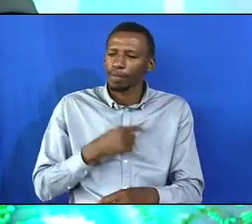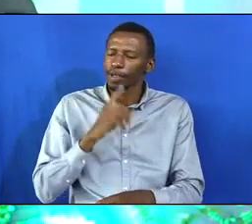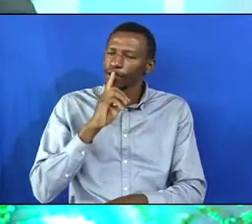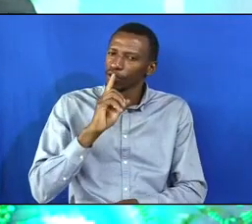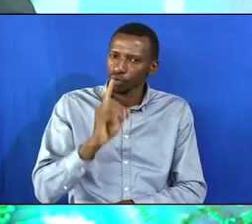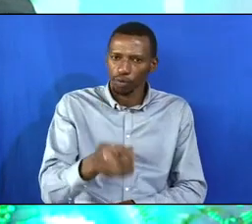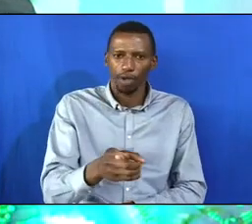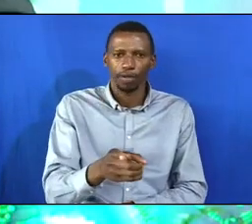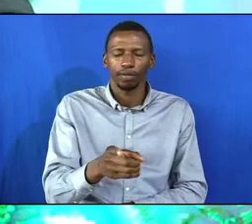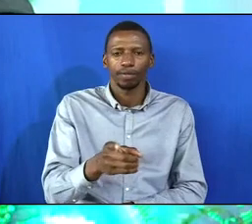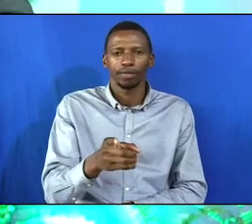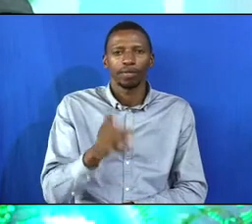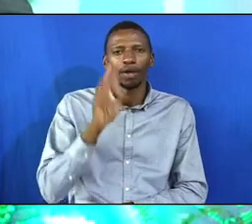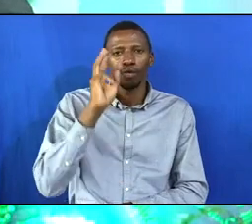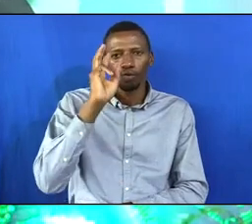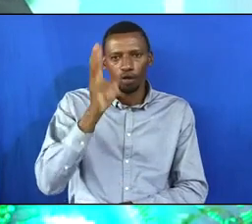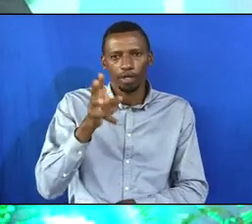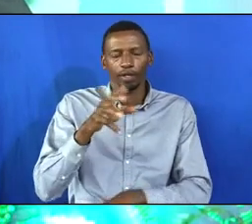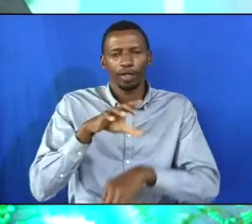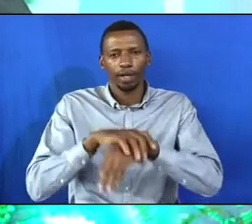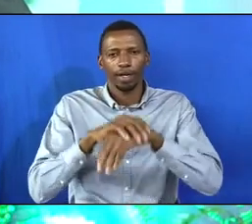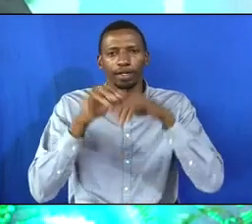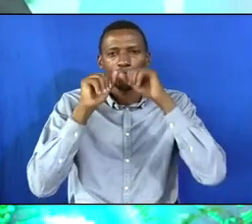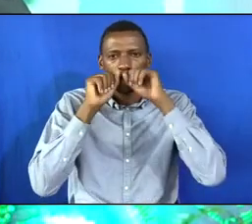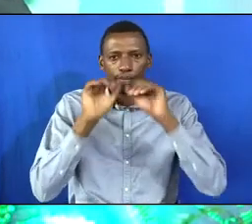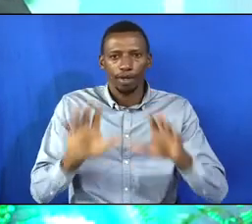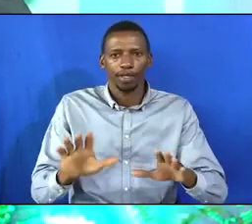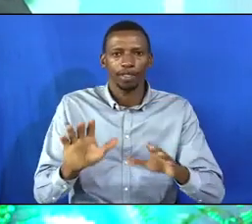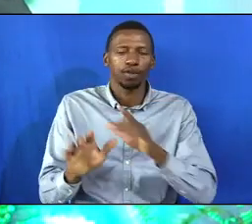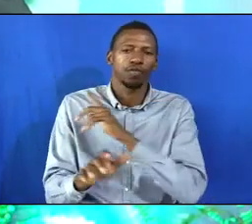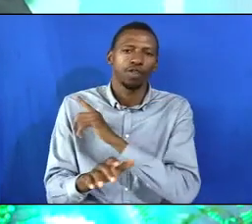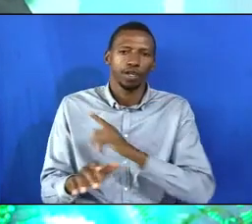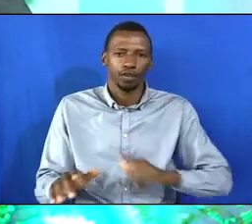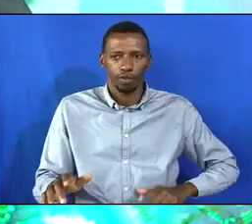you are interrupted with the blessings of the Lord.